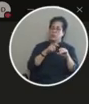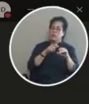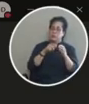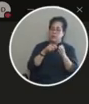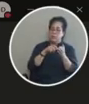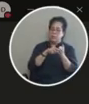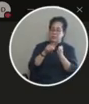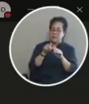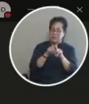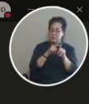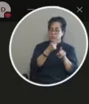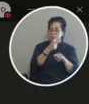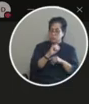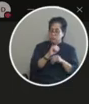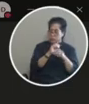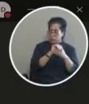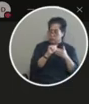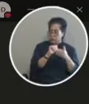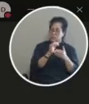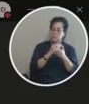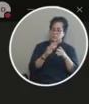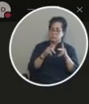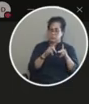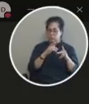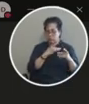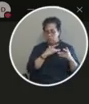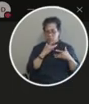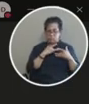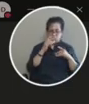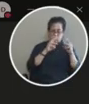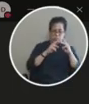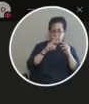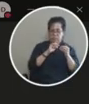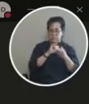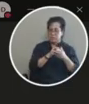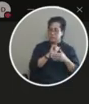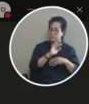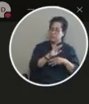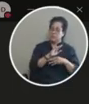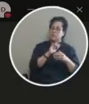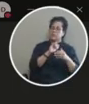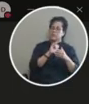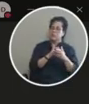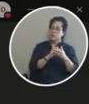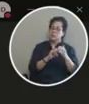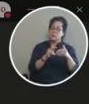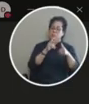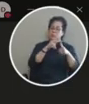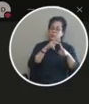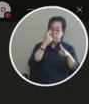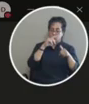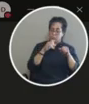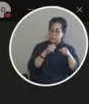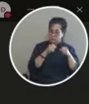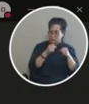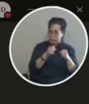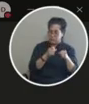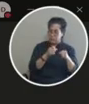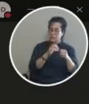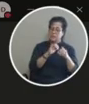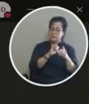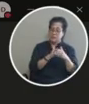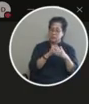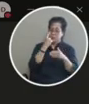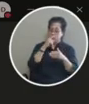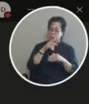pay-as-you-go dollars that folks are now concerned about, that were actually prioritized for these streets. They were prioritized